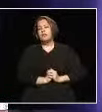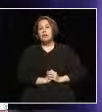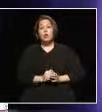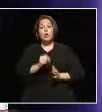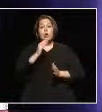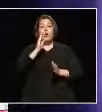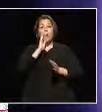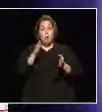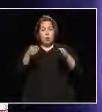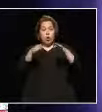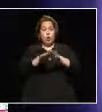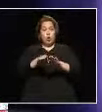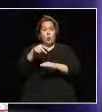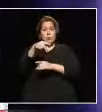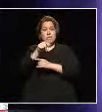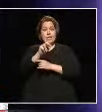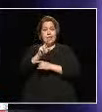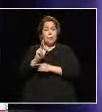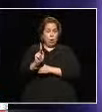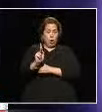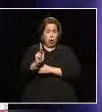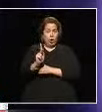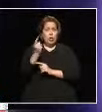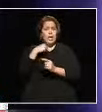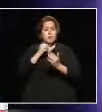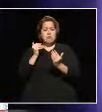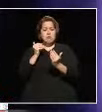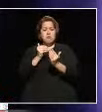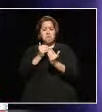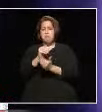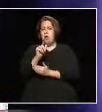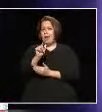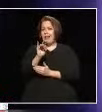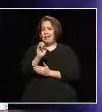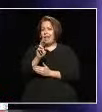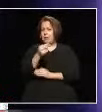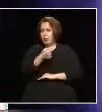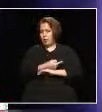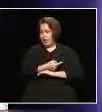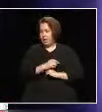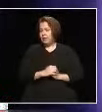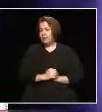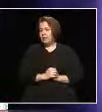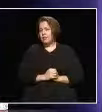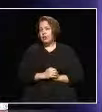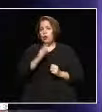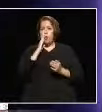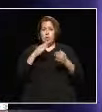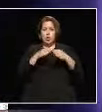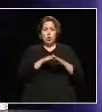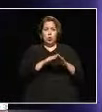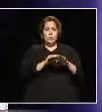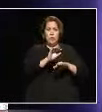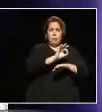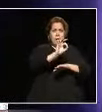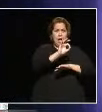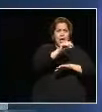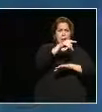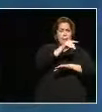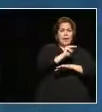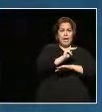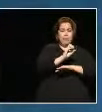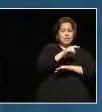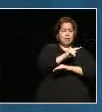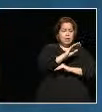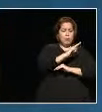be closing the parks as we approach Labor Day. We'll be closing from 9 p.m. on